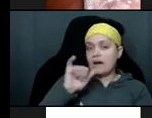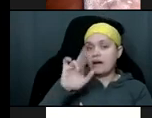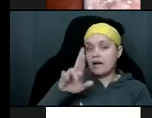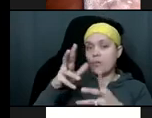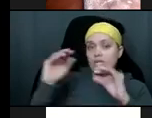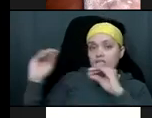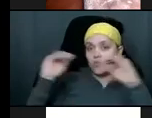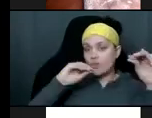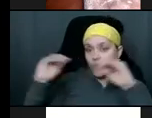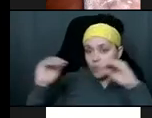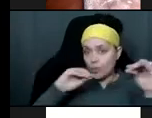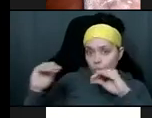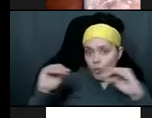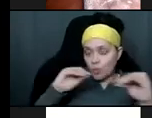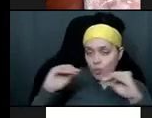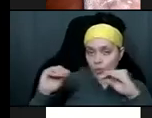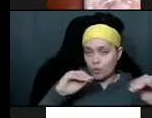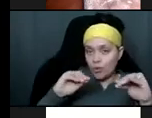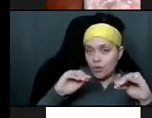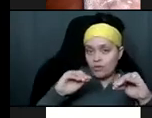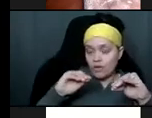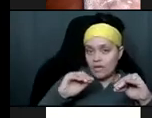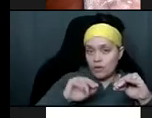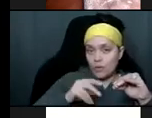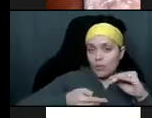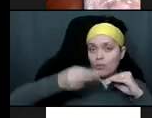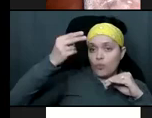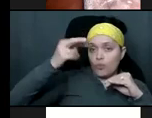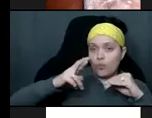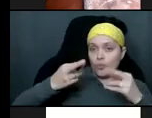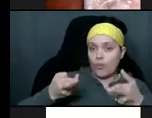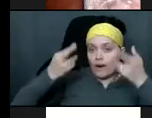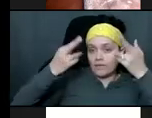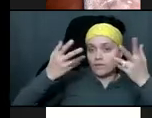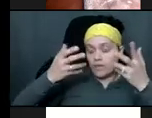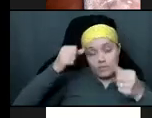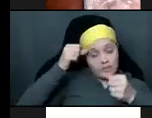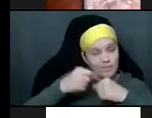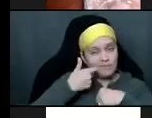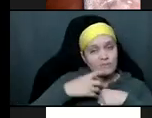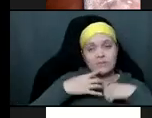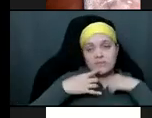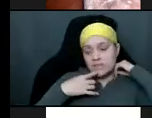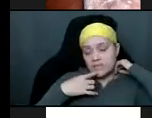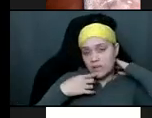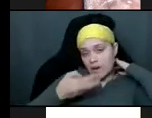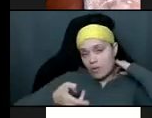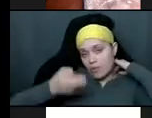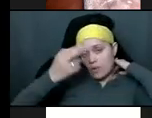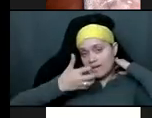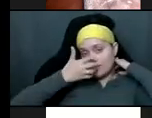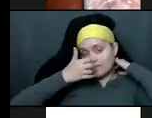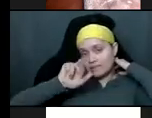move around and often wants to rise. Remember what we've just said about rising